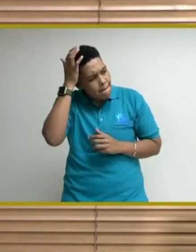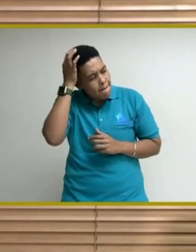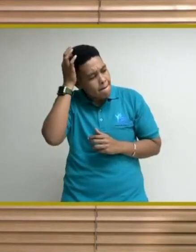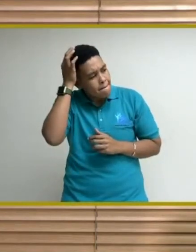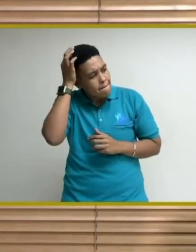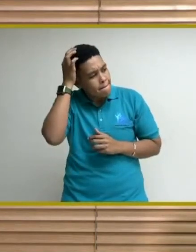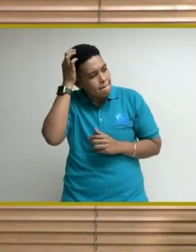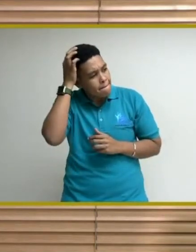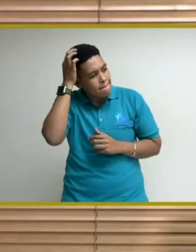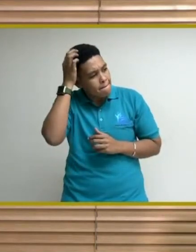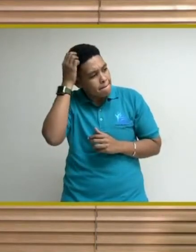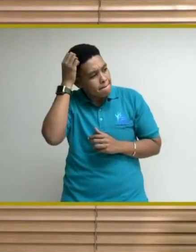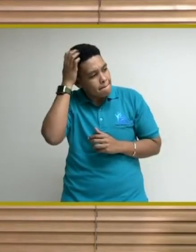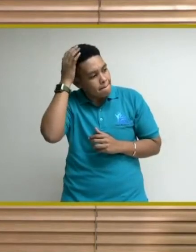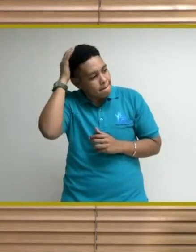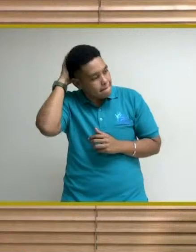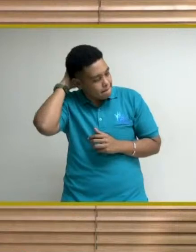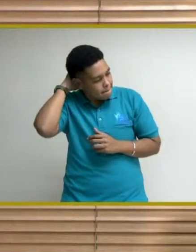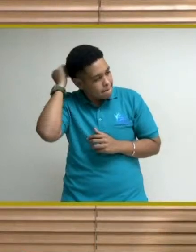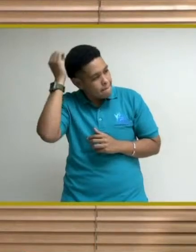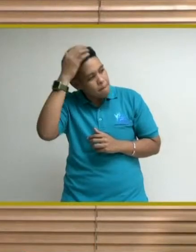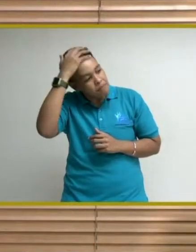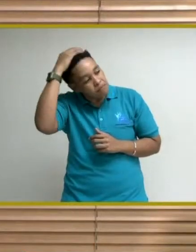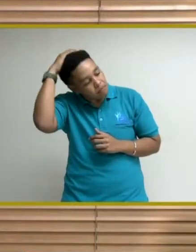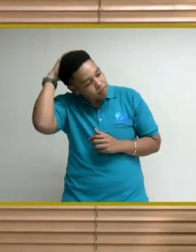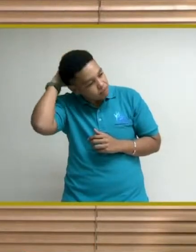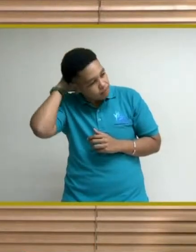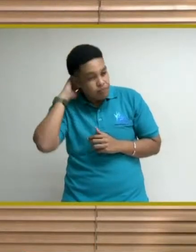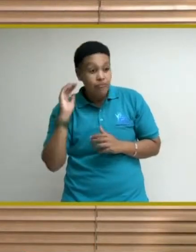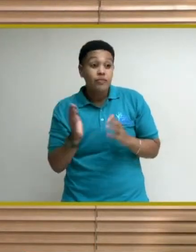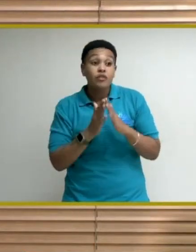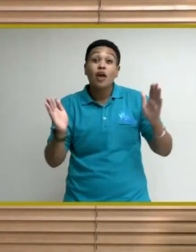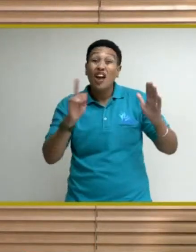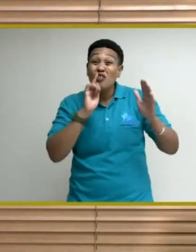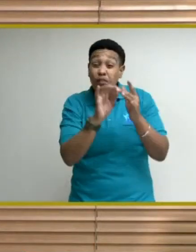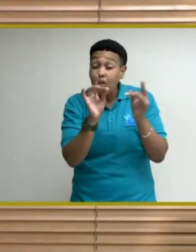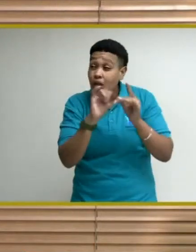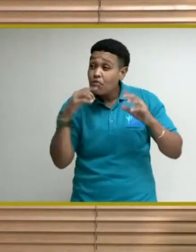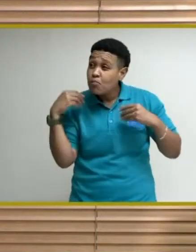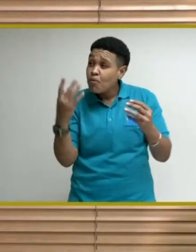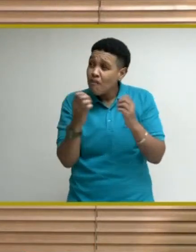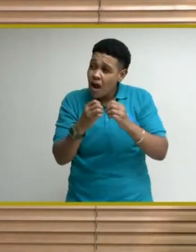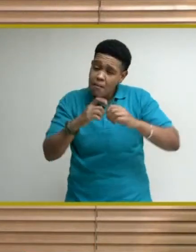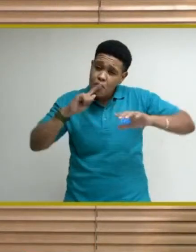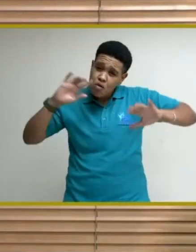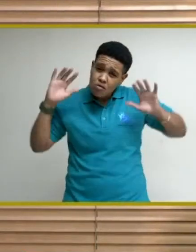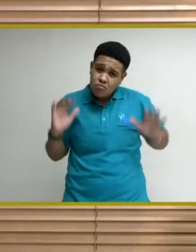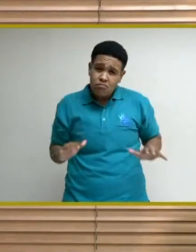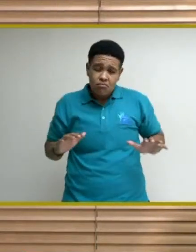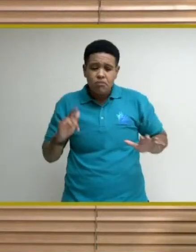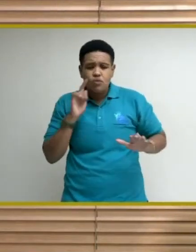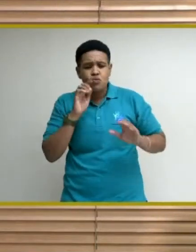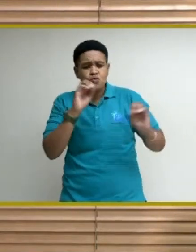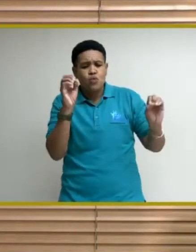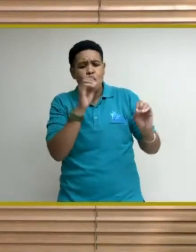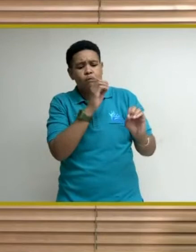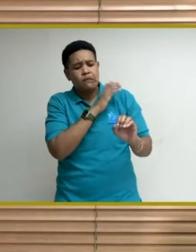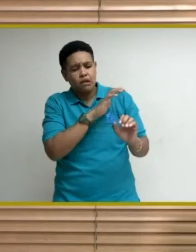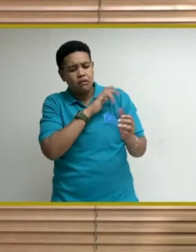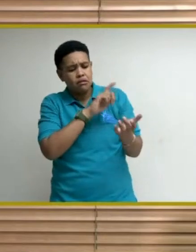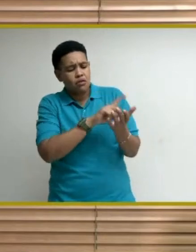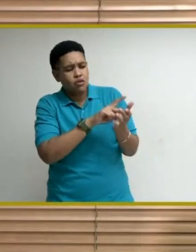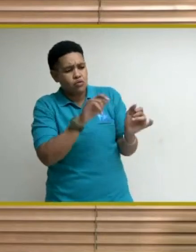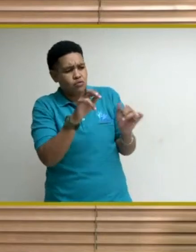generally speaking, have provided greater relaxation to the non-clinical measures.